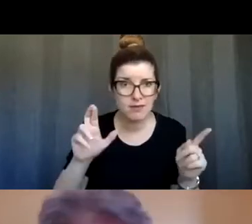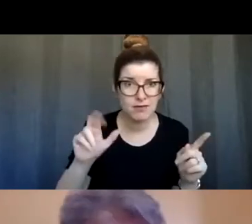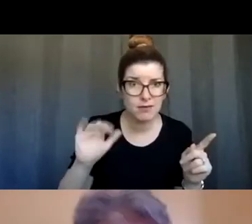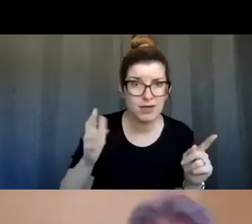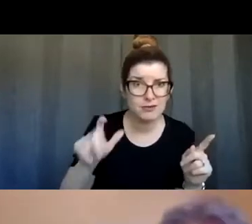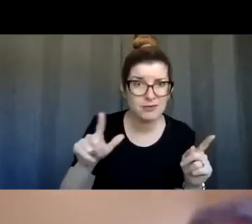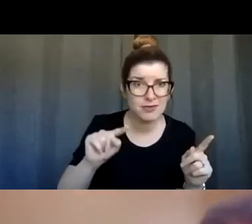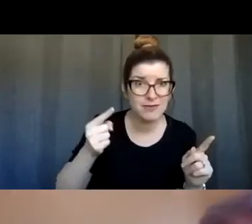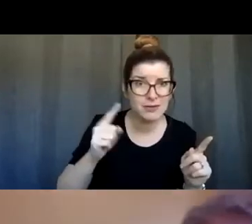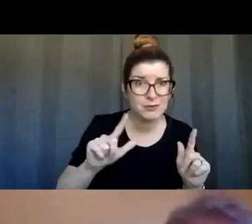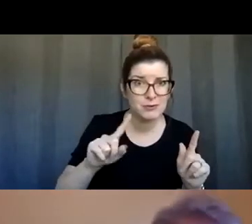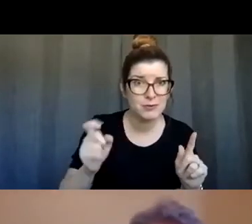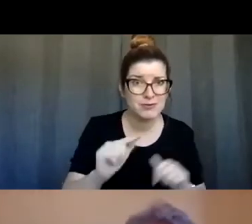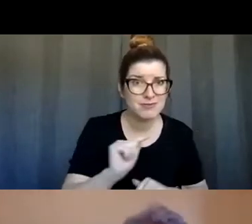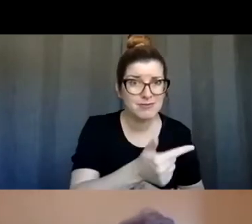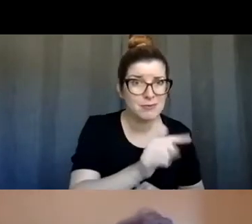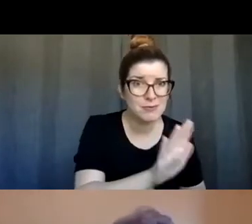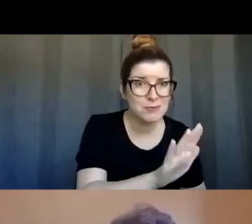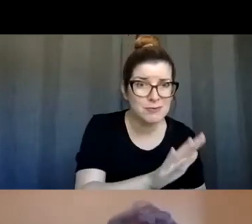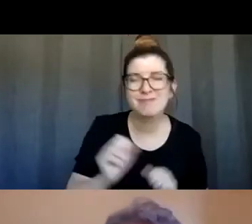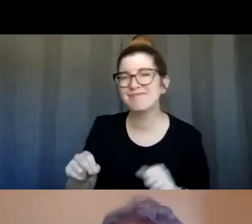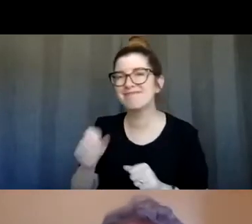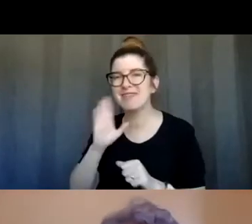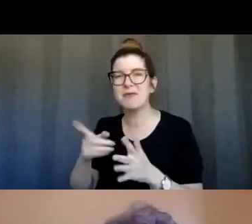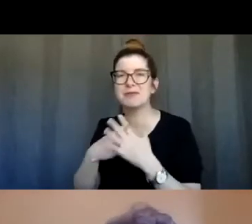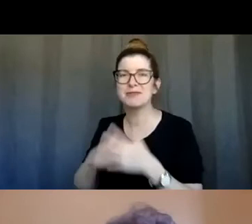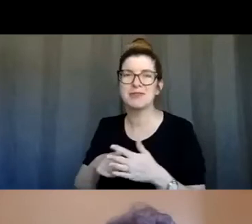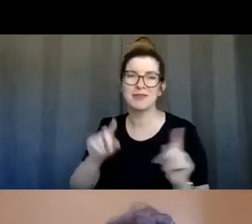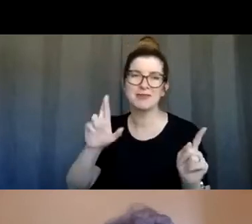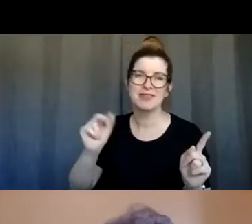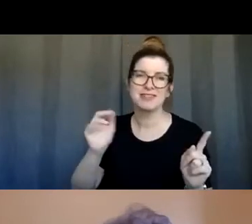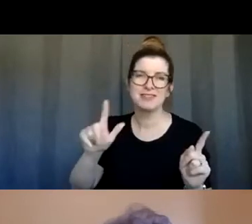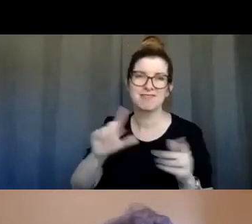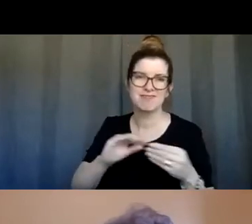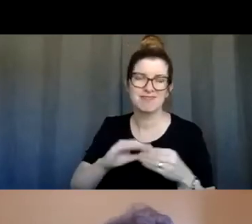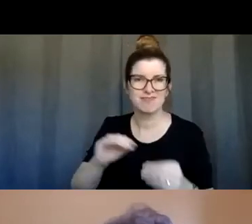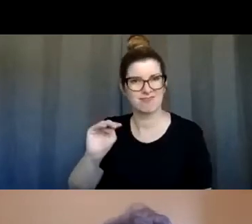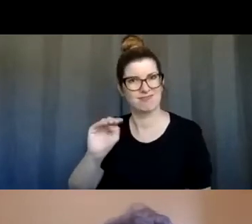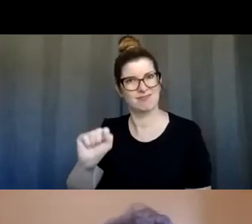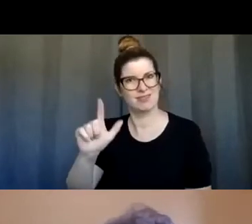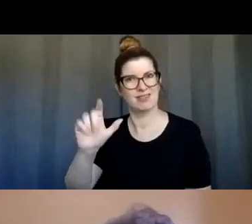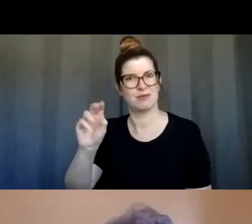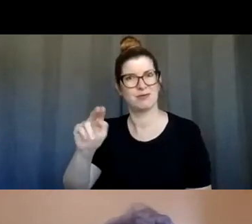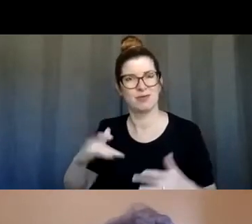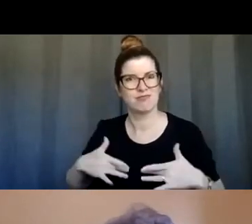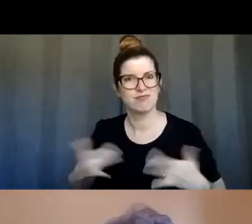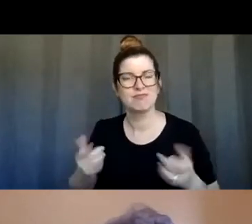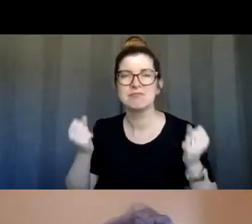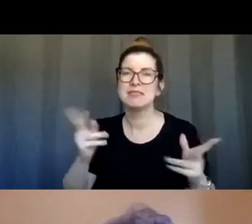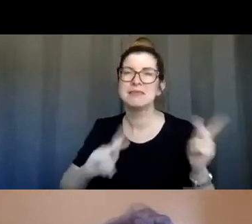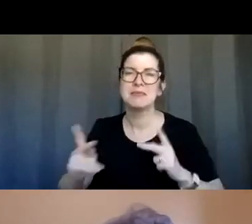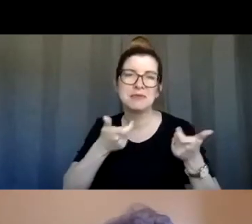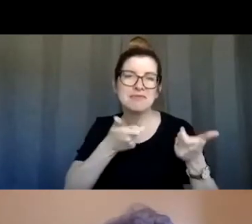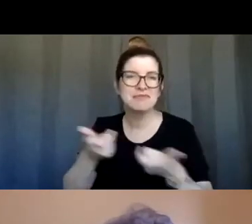ask the first question? Yeah, I'm gonna get us started. Ms. Leona, we're so pleased that you're gonna be with us today. I know we have a lot of people joining us that would